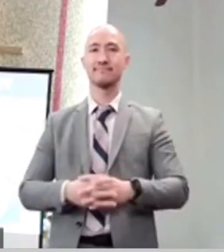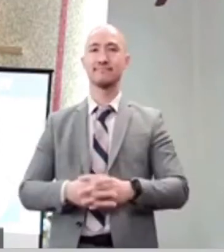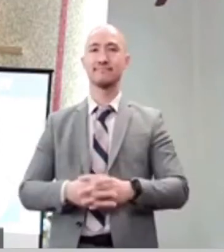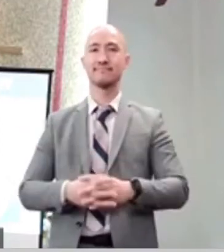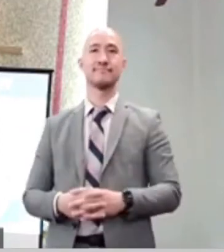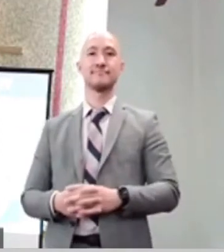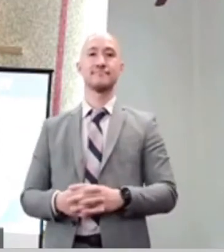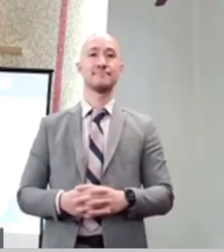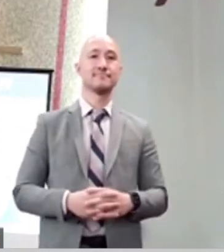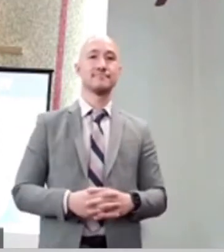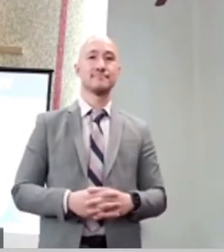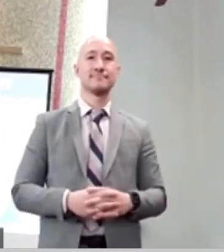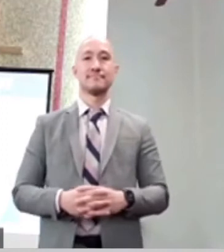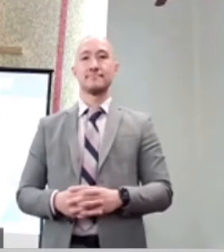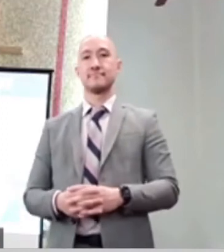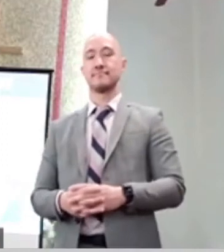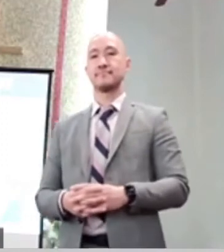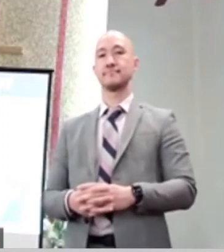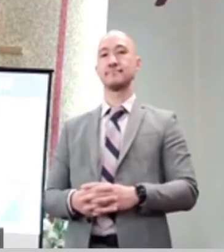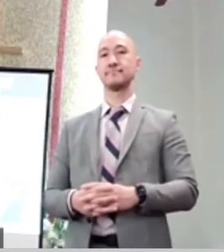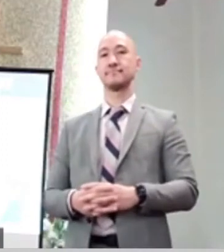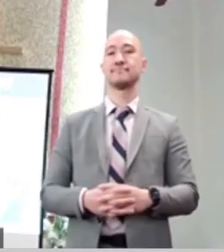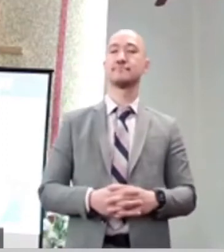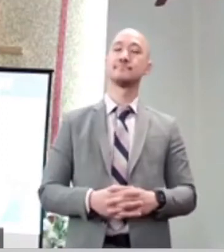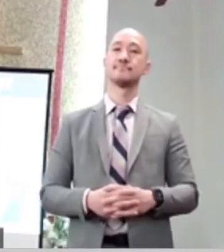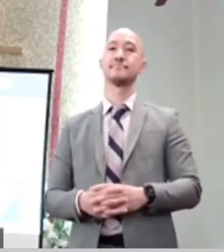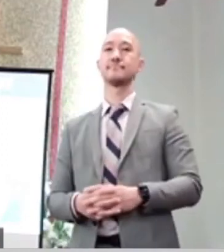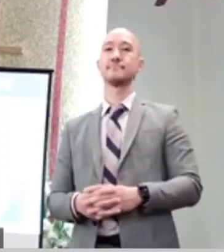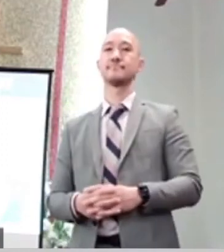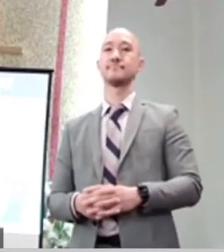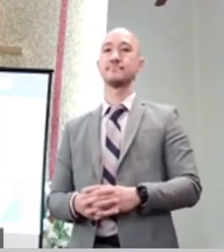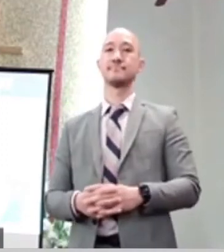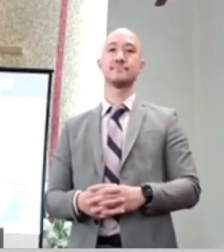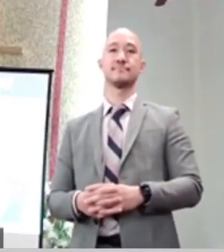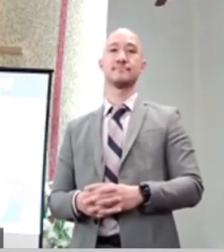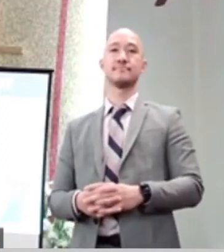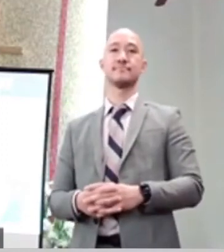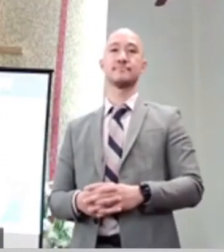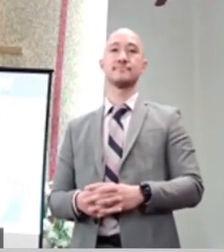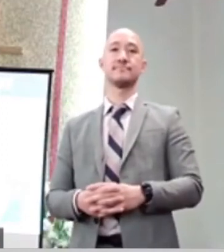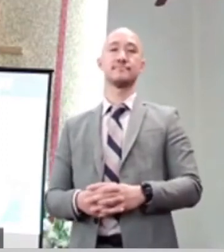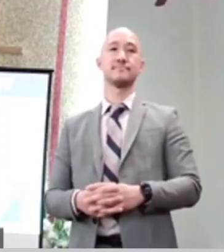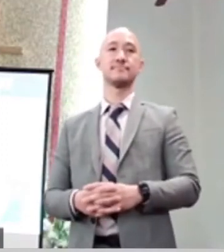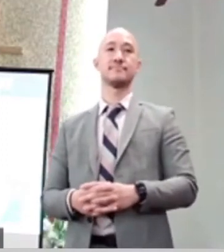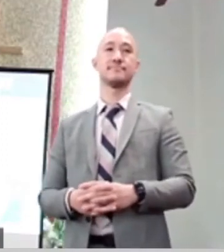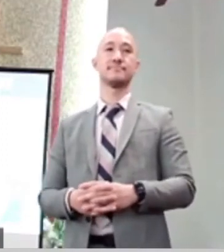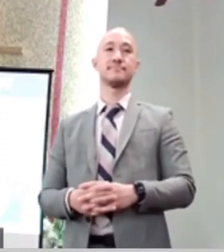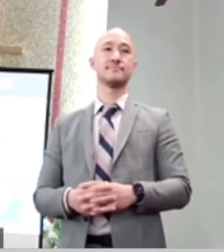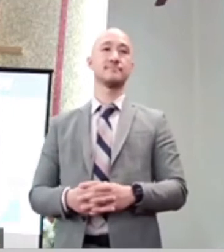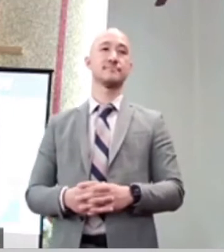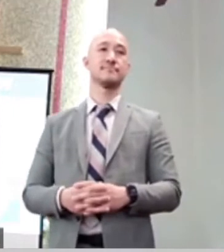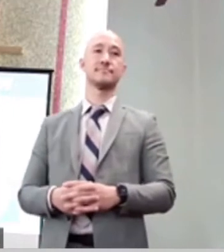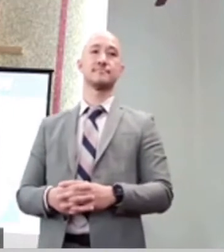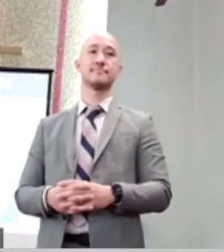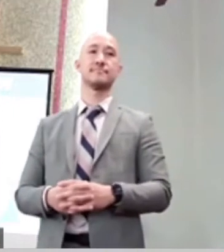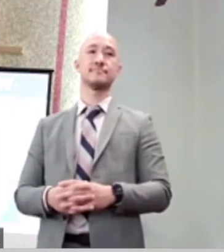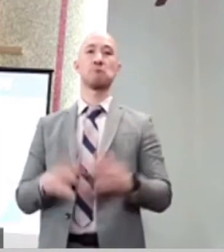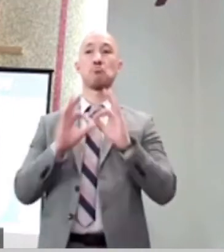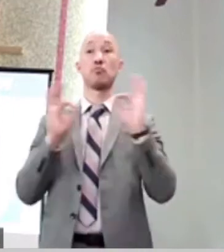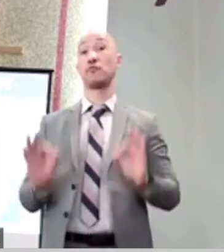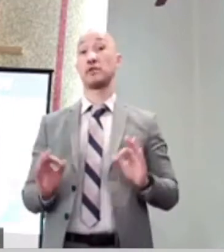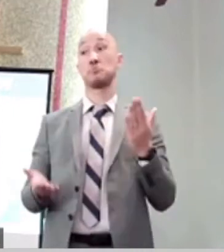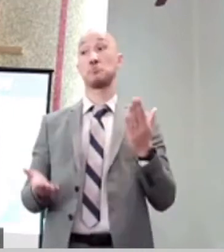And I think I know why. They wanted to know why were the disciples of John fasting and the Pharisees were fasting. Hey, you know,